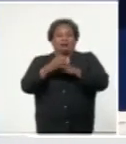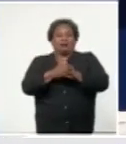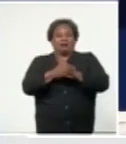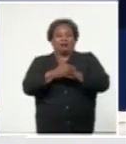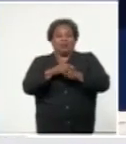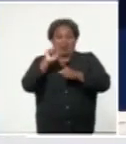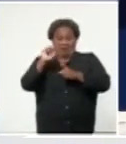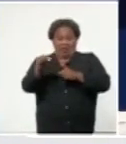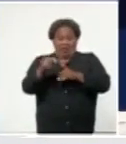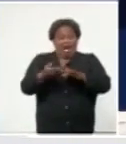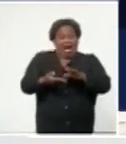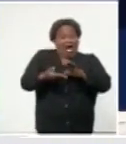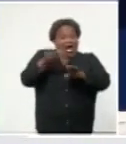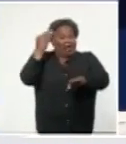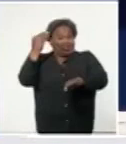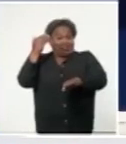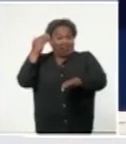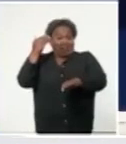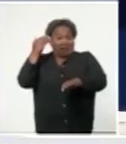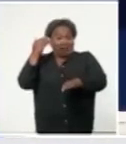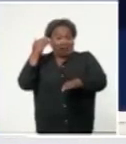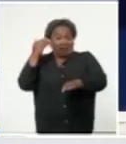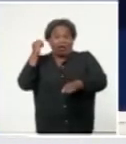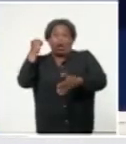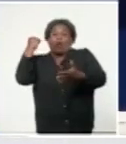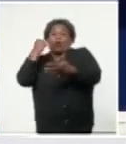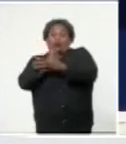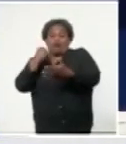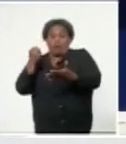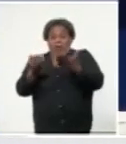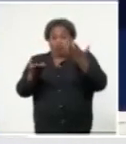all of them from Havana, Cuba,